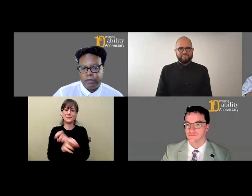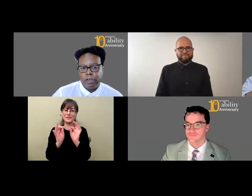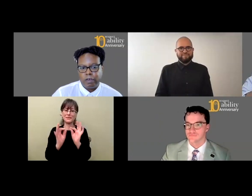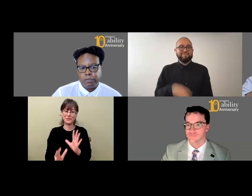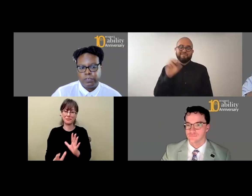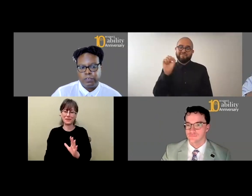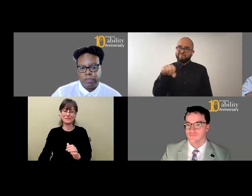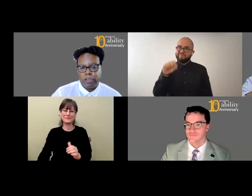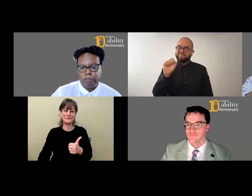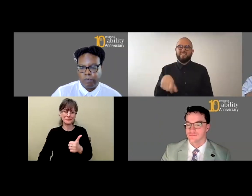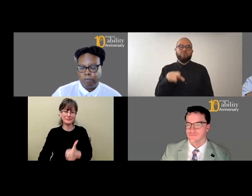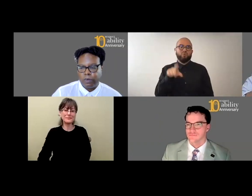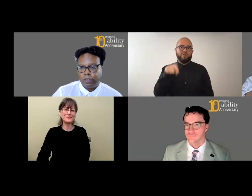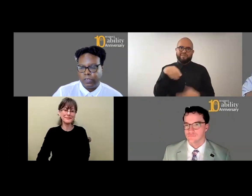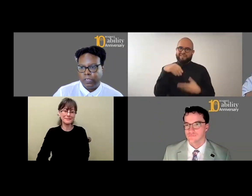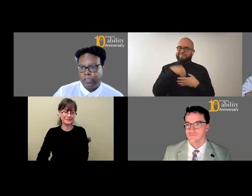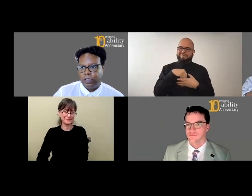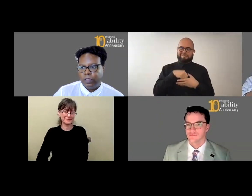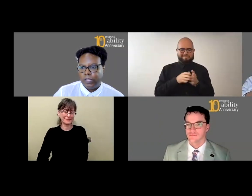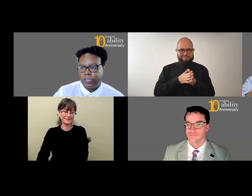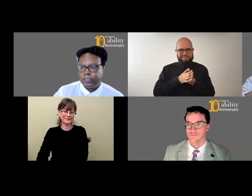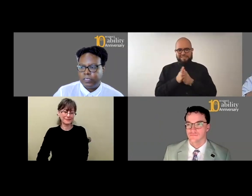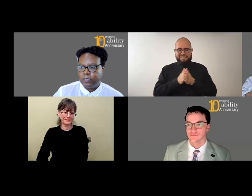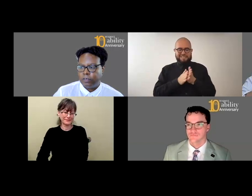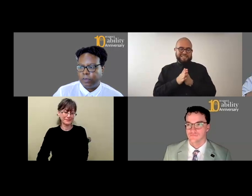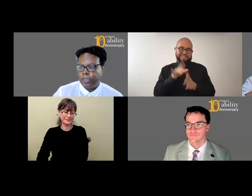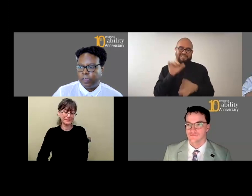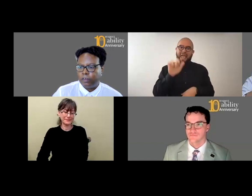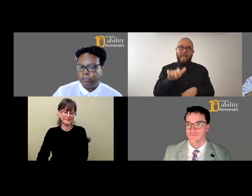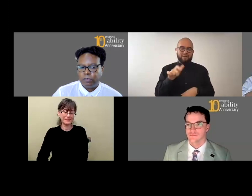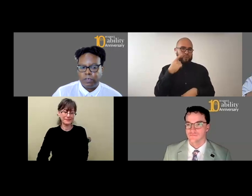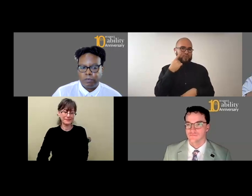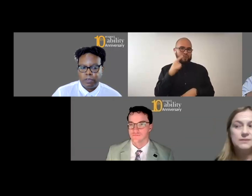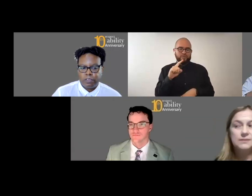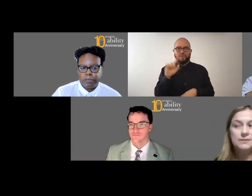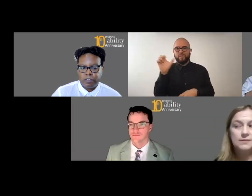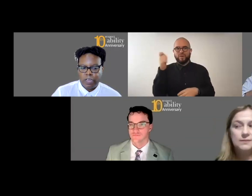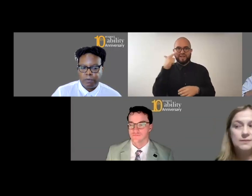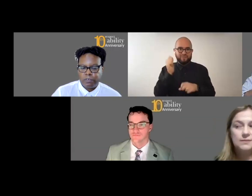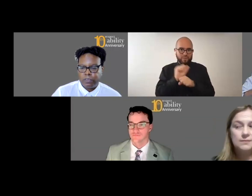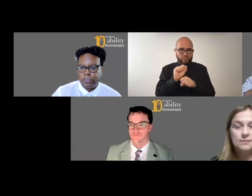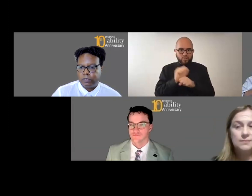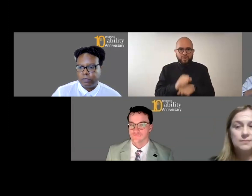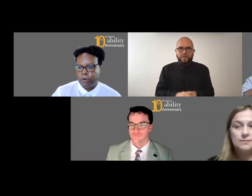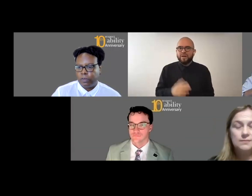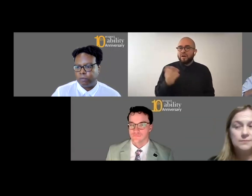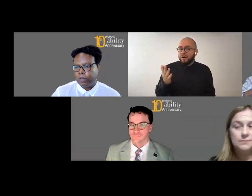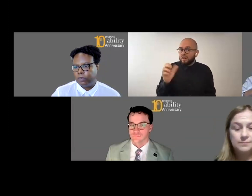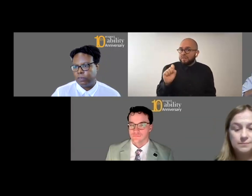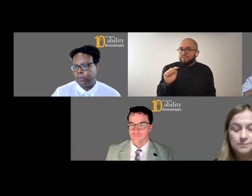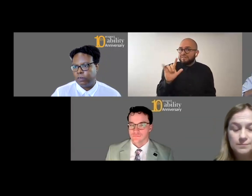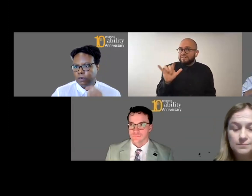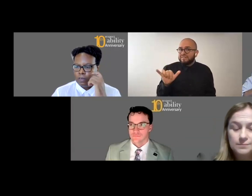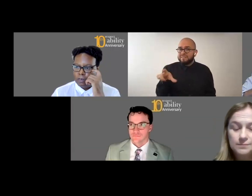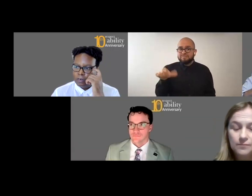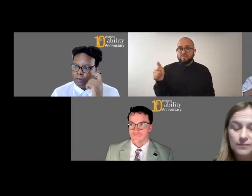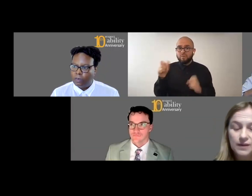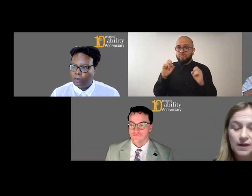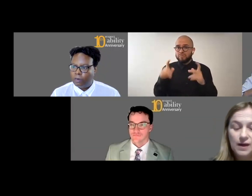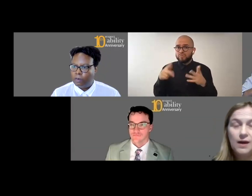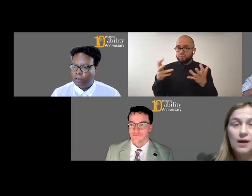project, pursuing government work. Stacy, are there any additional career-specific opportunities you wanted to mention?